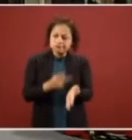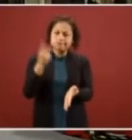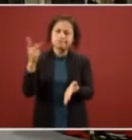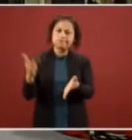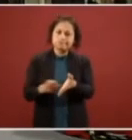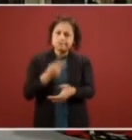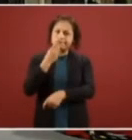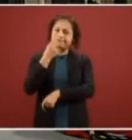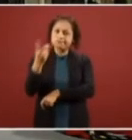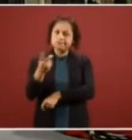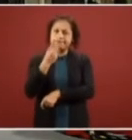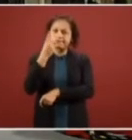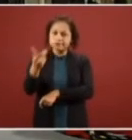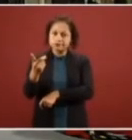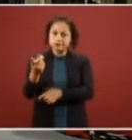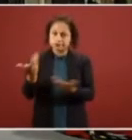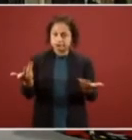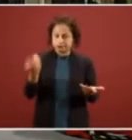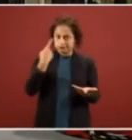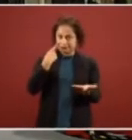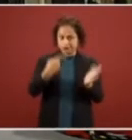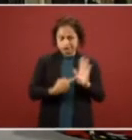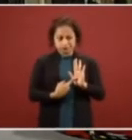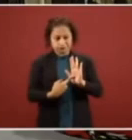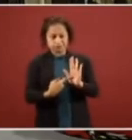Y triunfamos. And we triumphed.